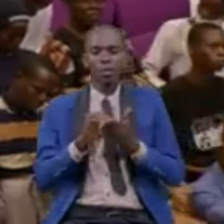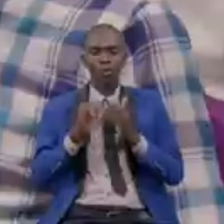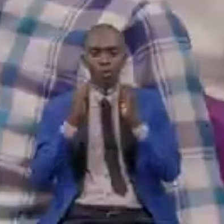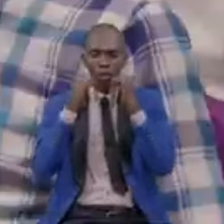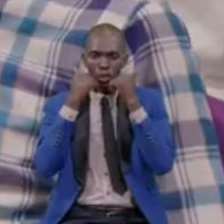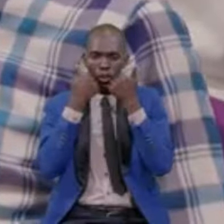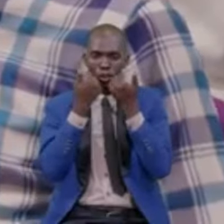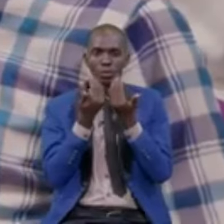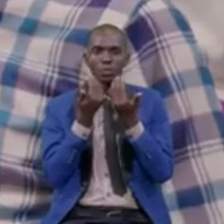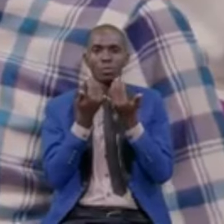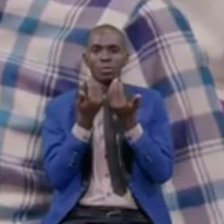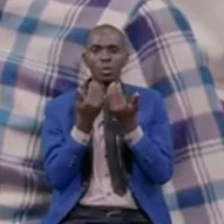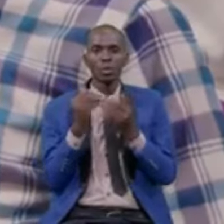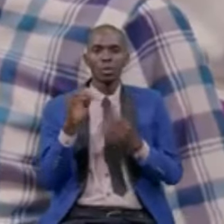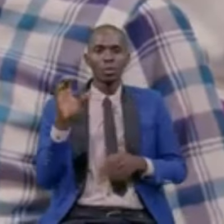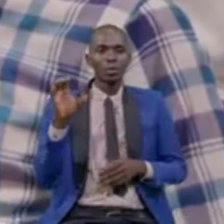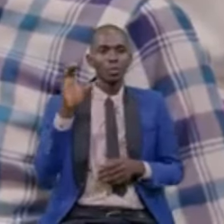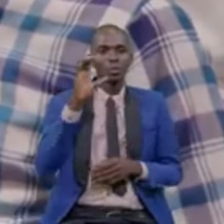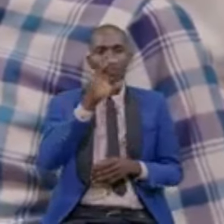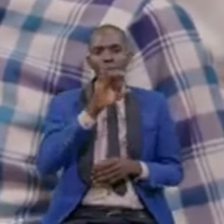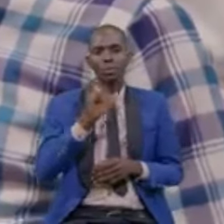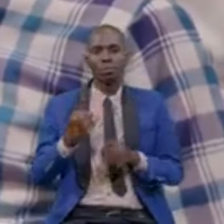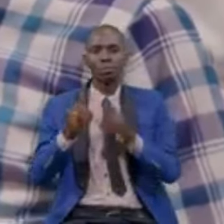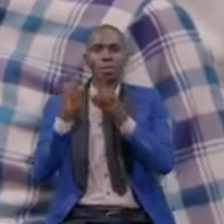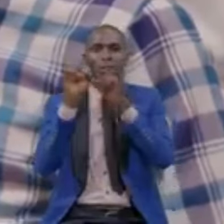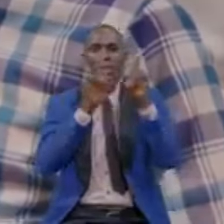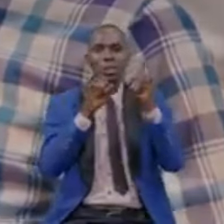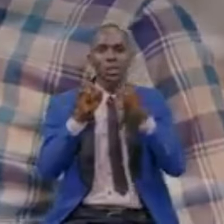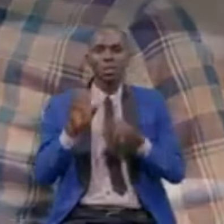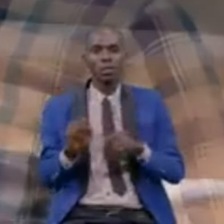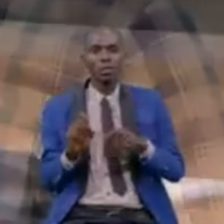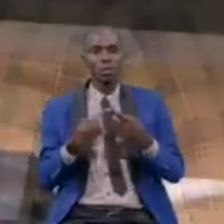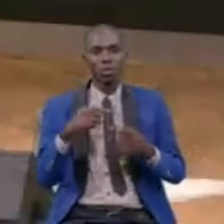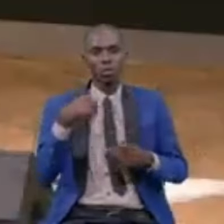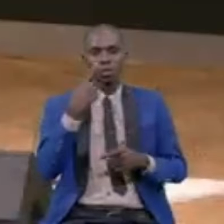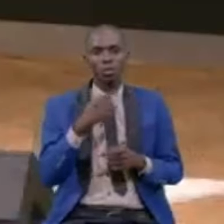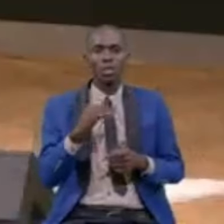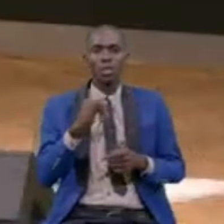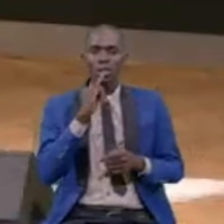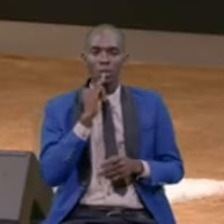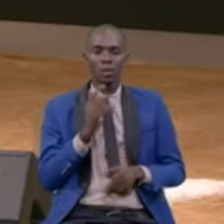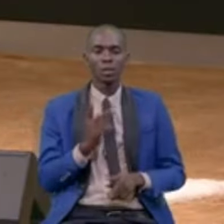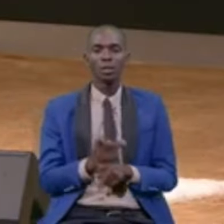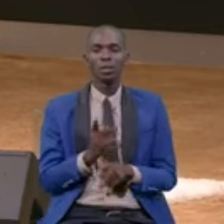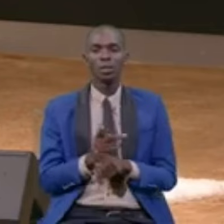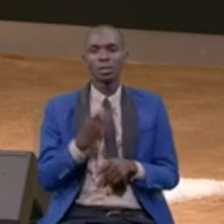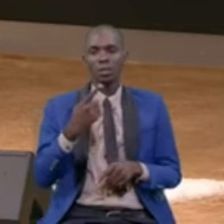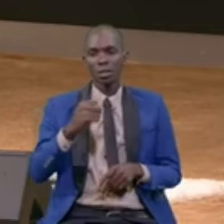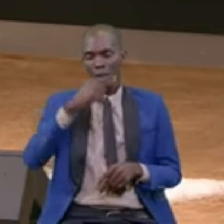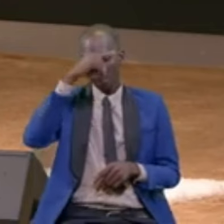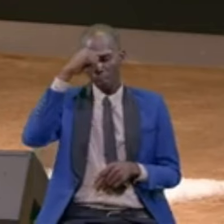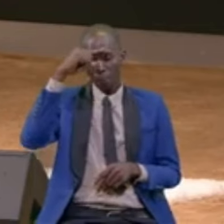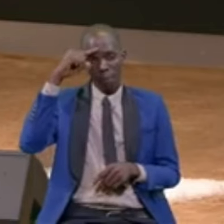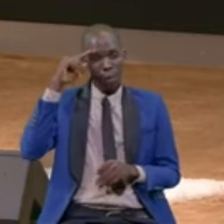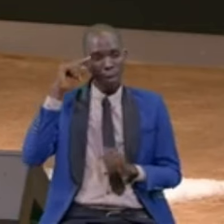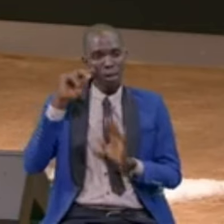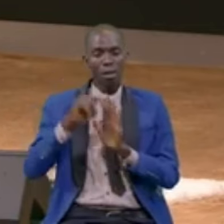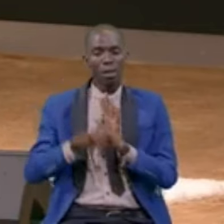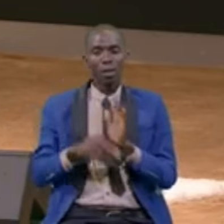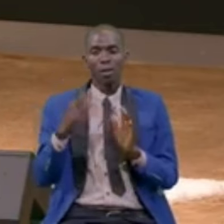shame, wandering stars to whom is reserved the blackness